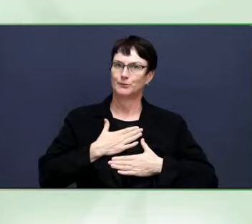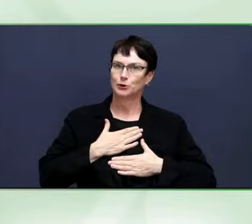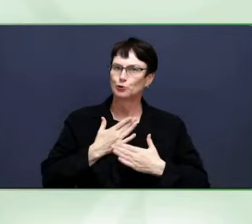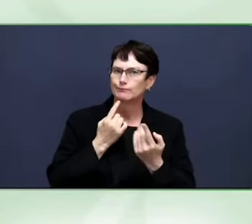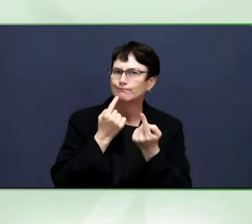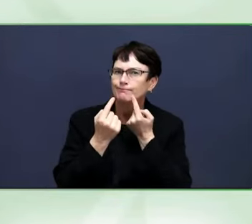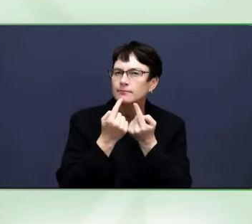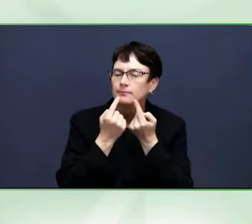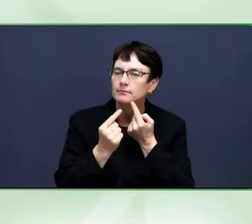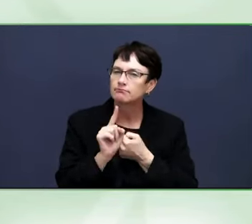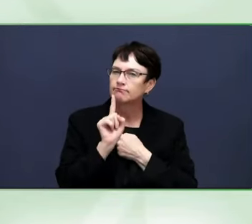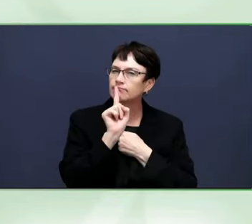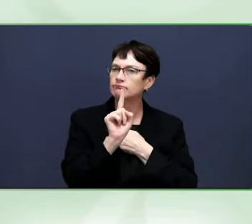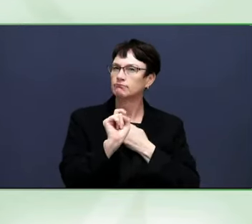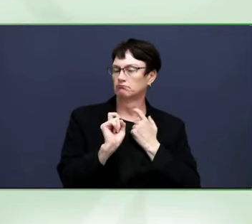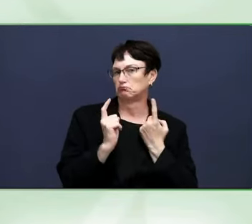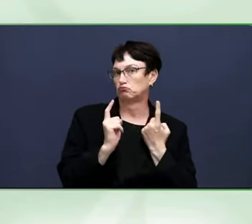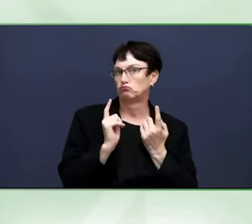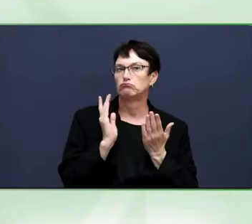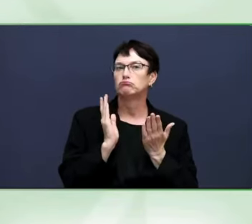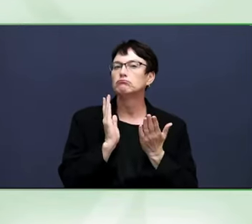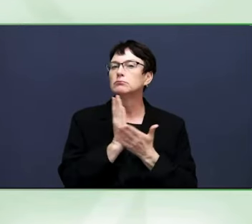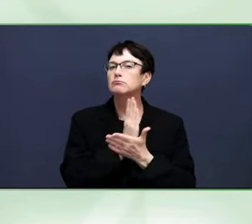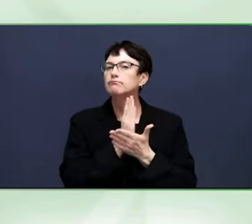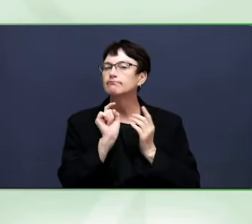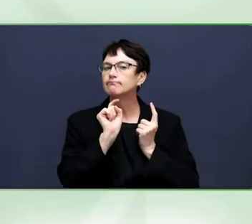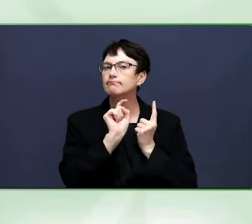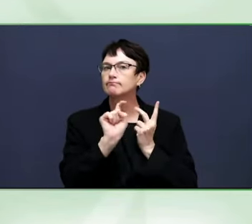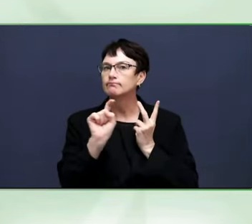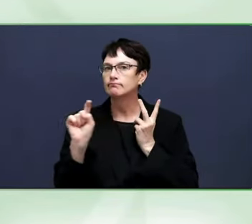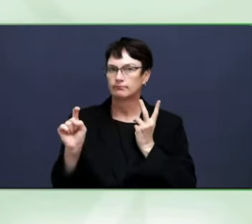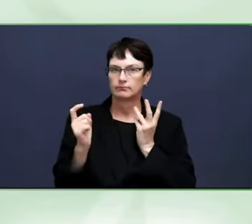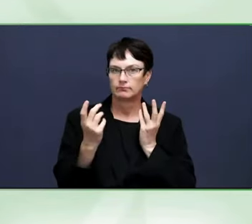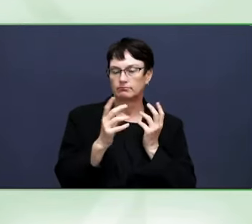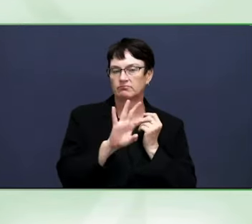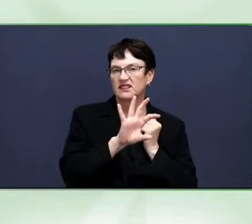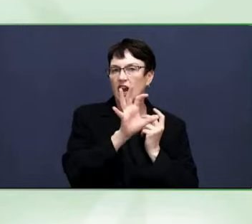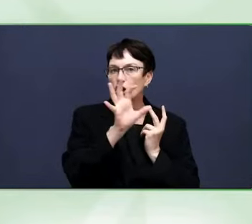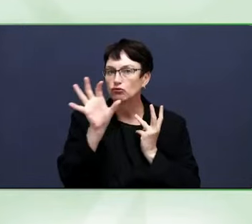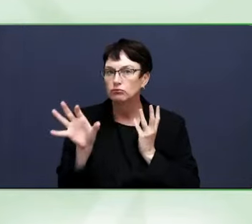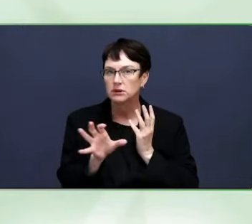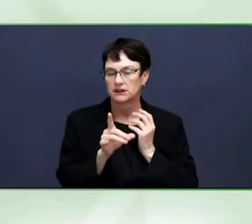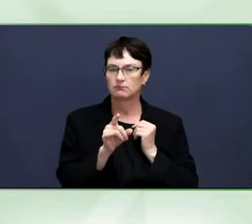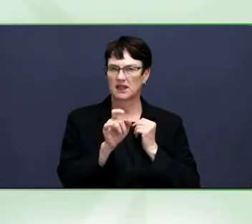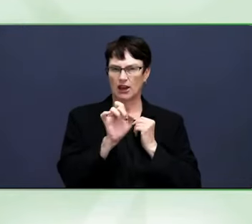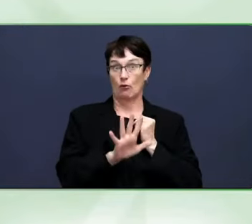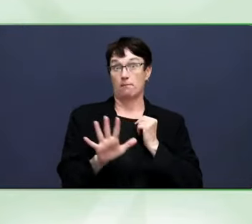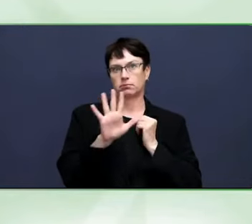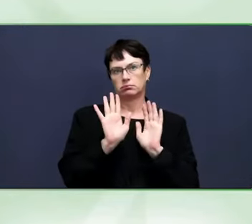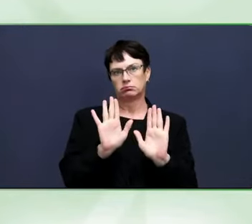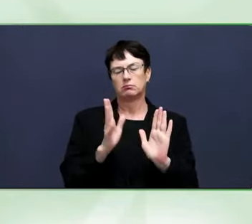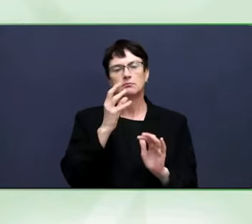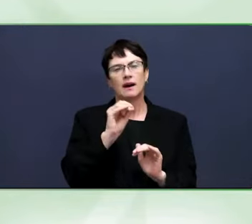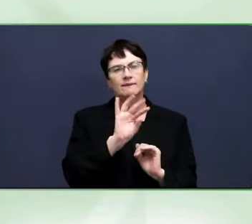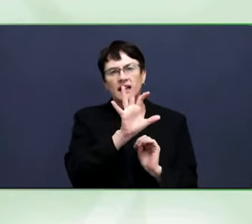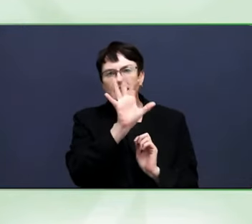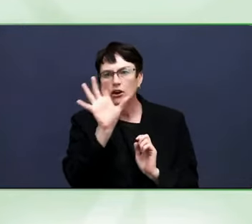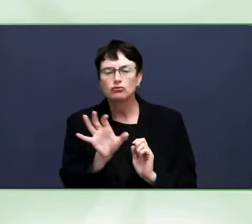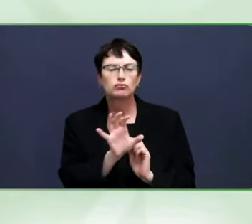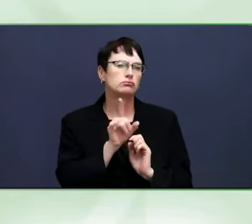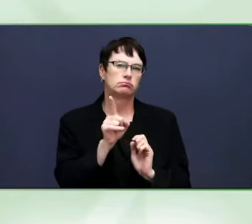progresses in some of the areas, countries in Europe, and also the activities of the